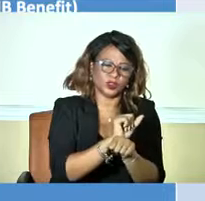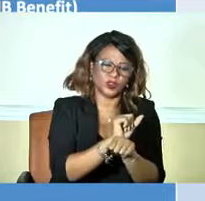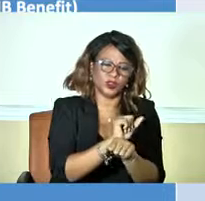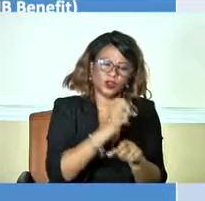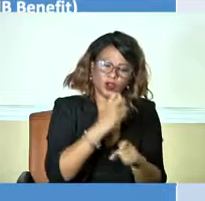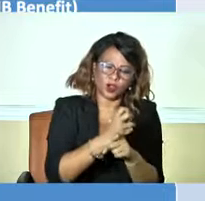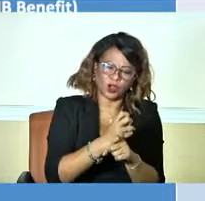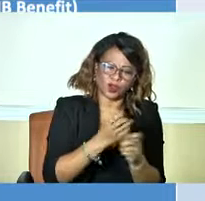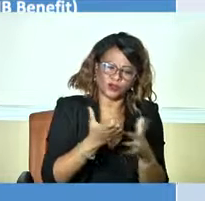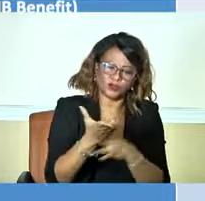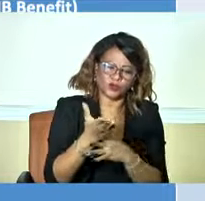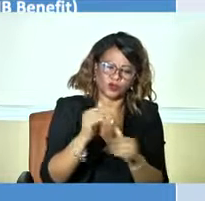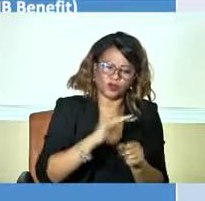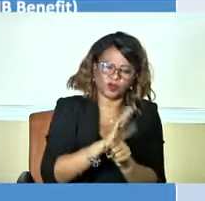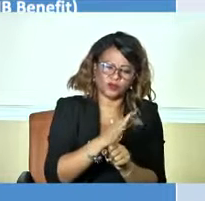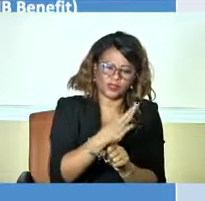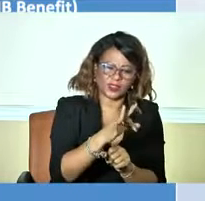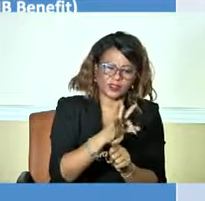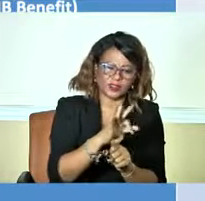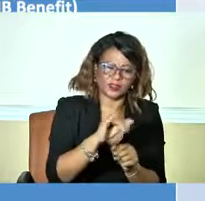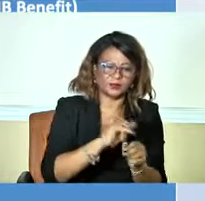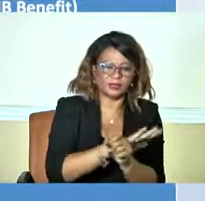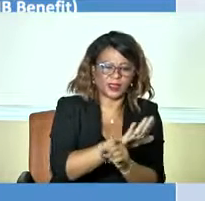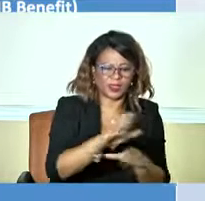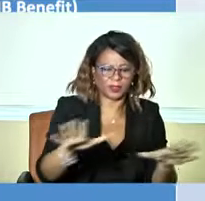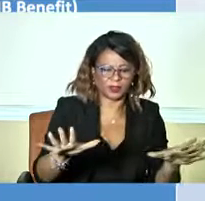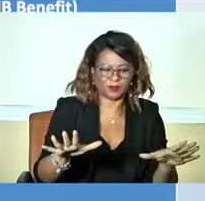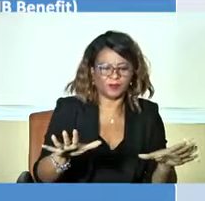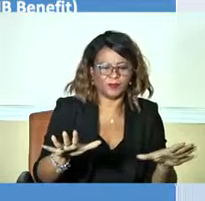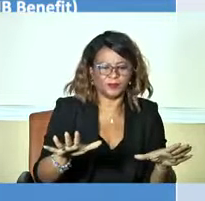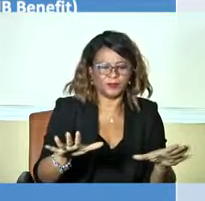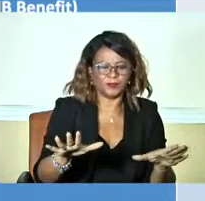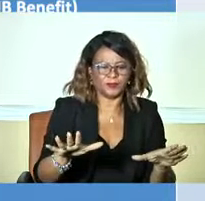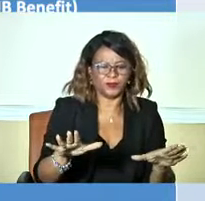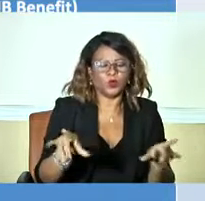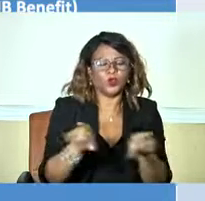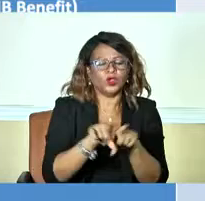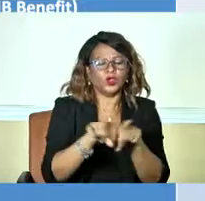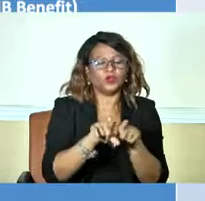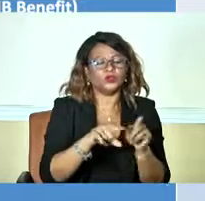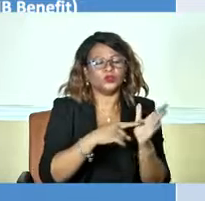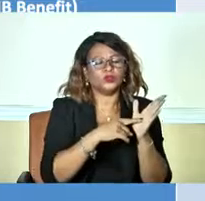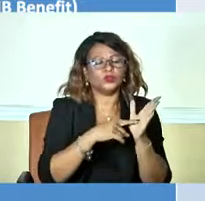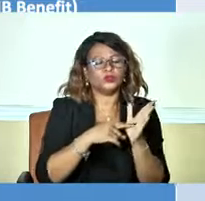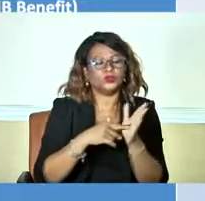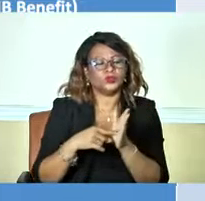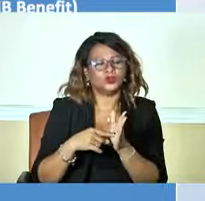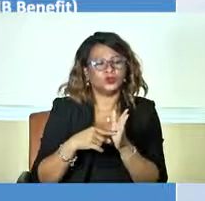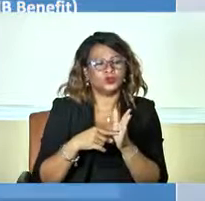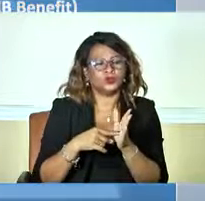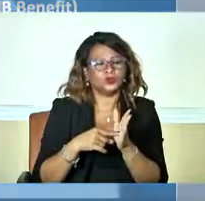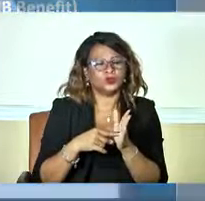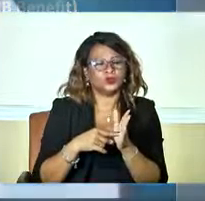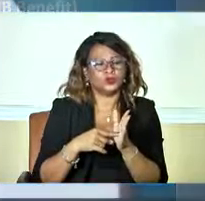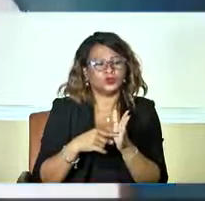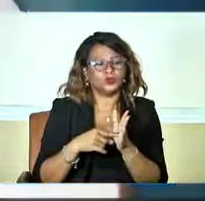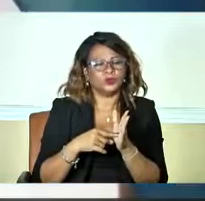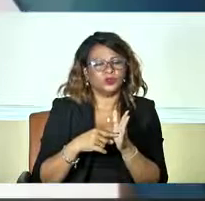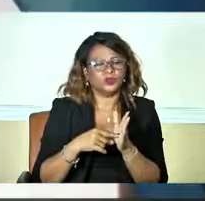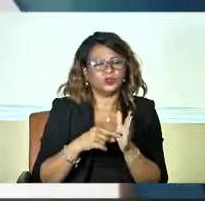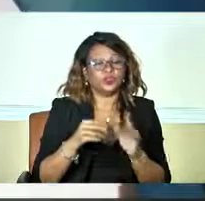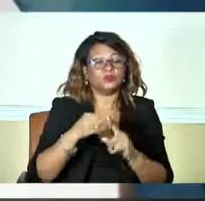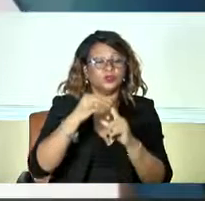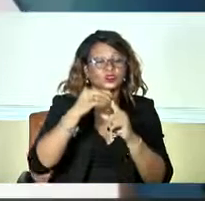feverishly through the COVID-19 pandemic. We also saw the special Grand